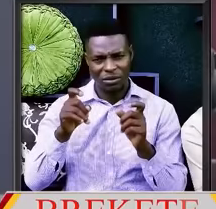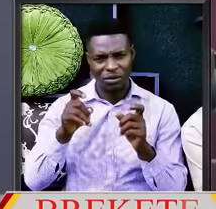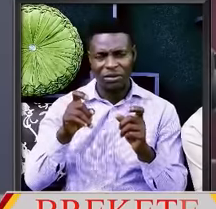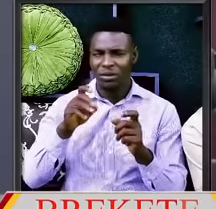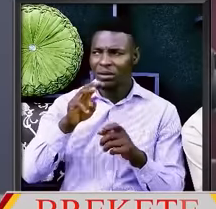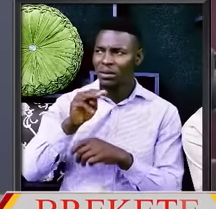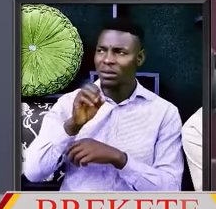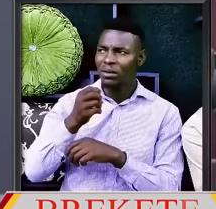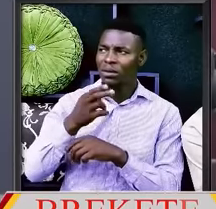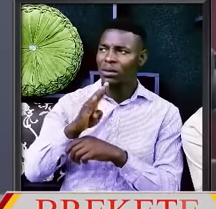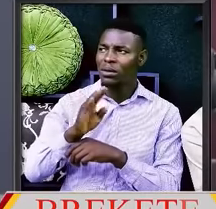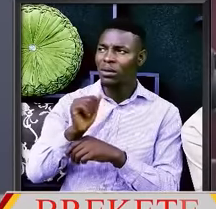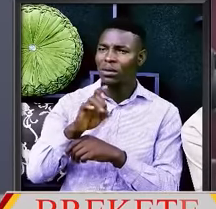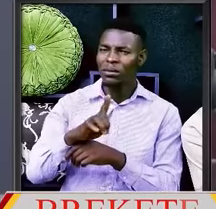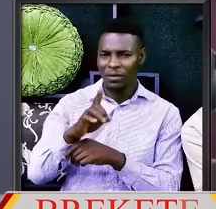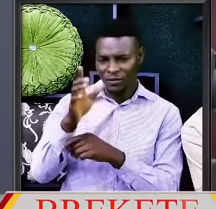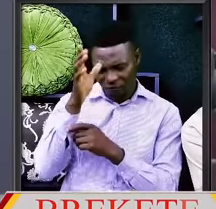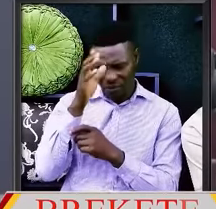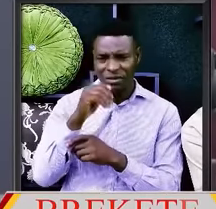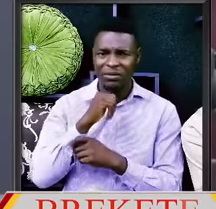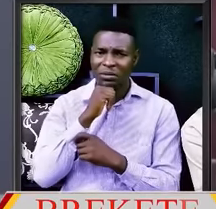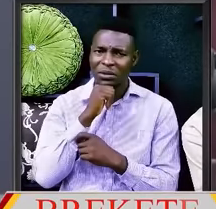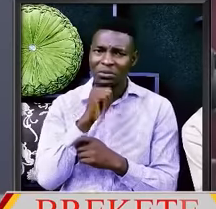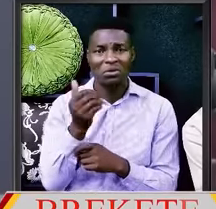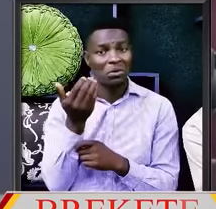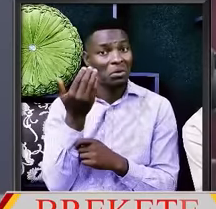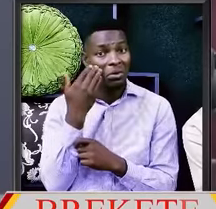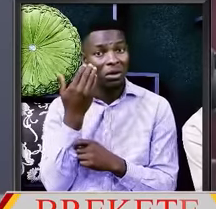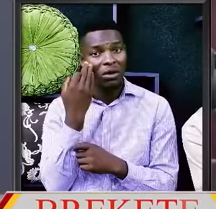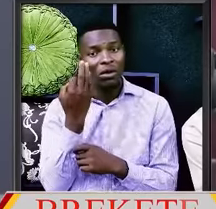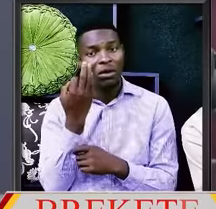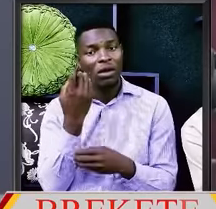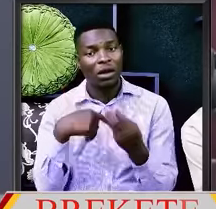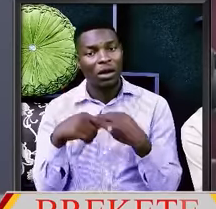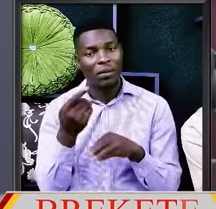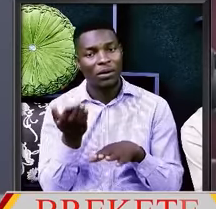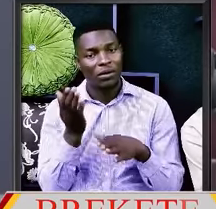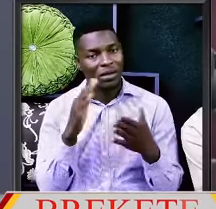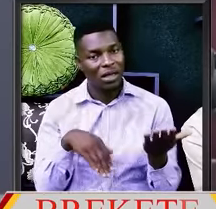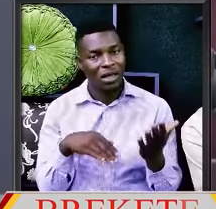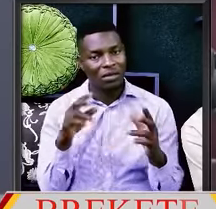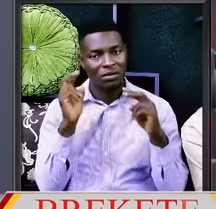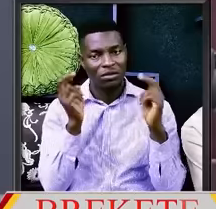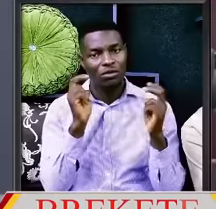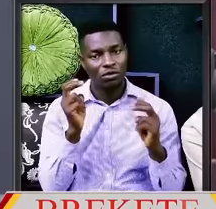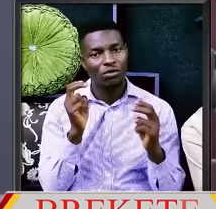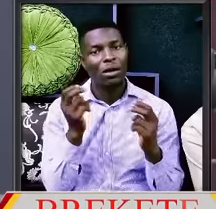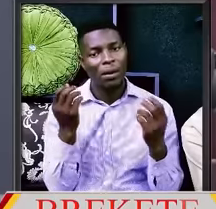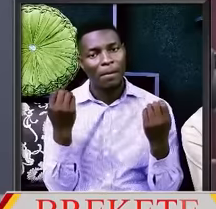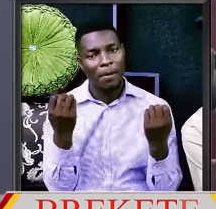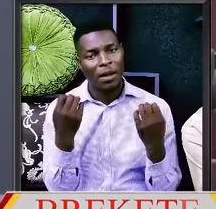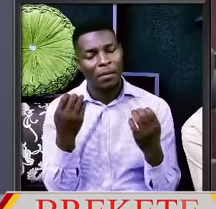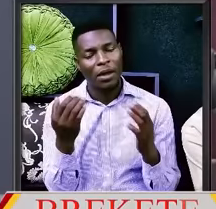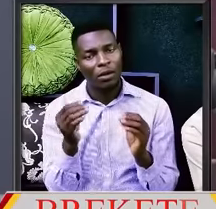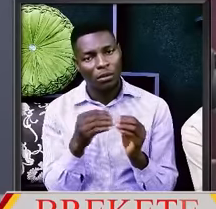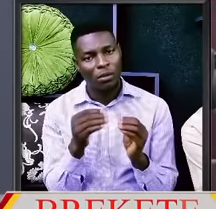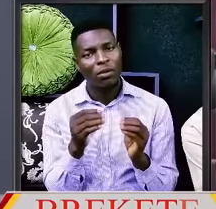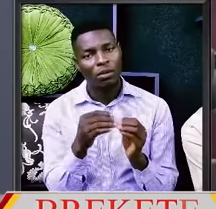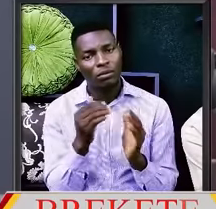possibly not aware about the death certificate issue, etc., etc. But I caution